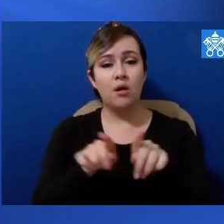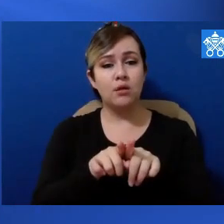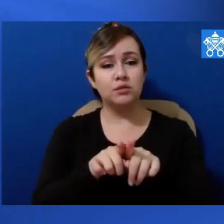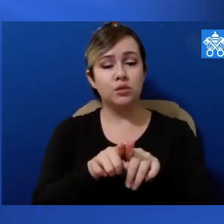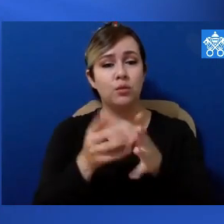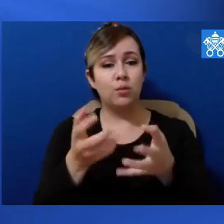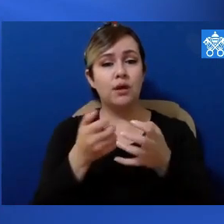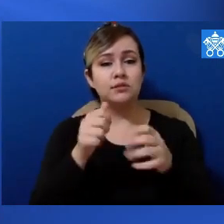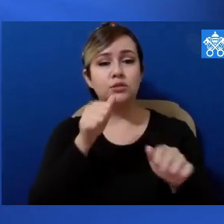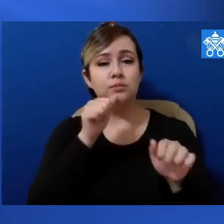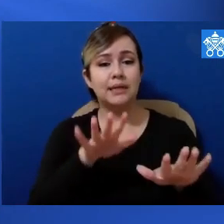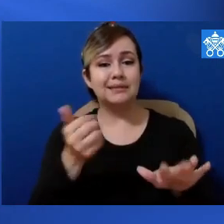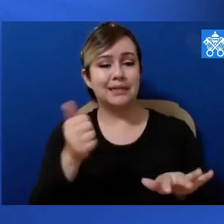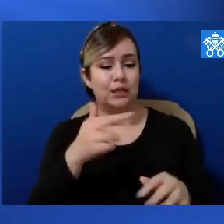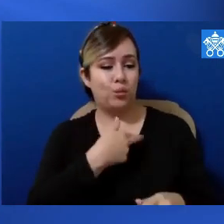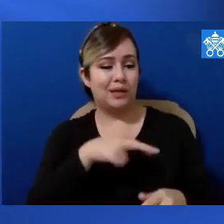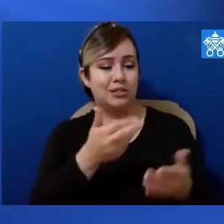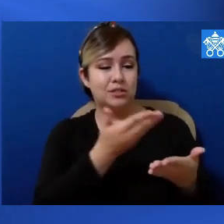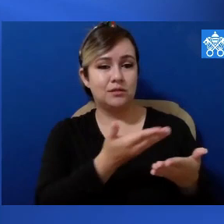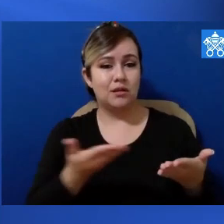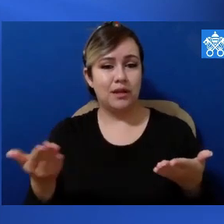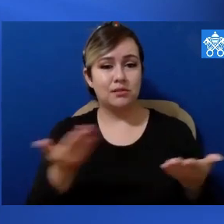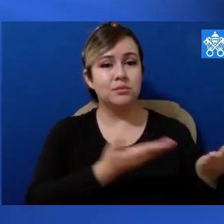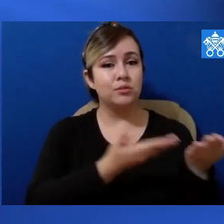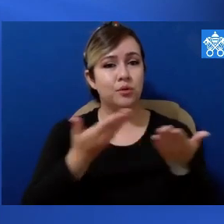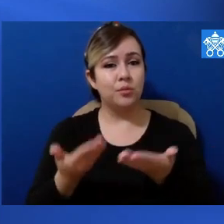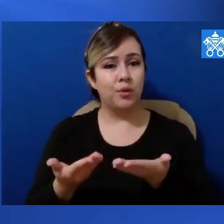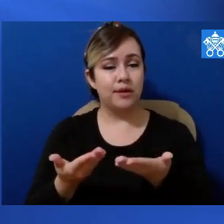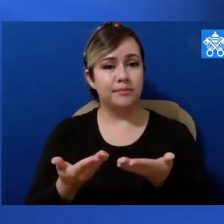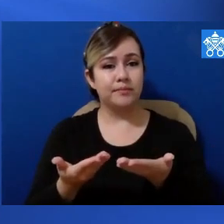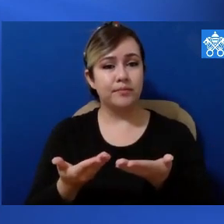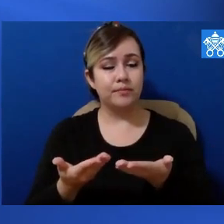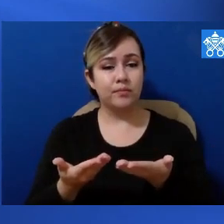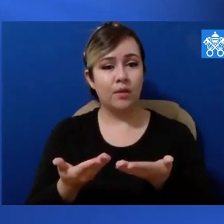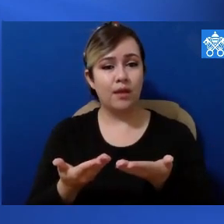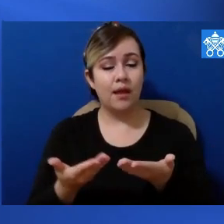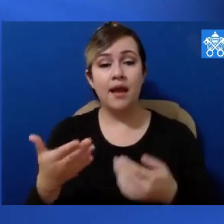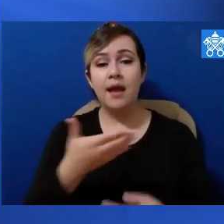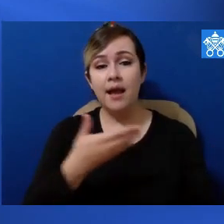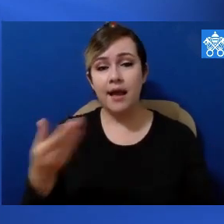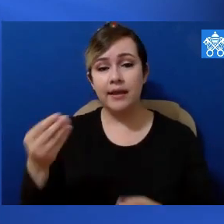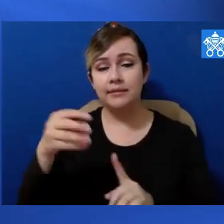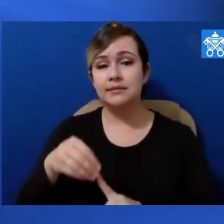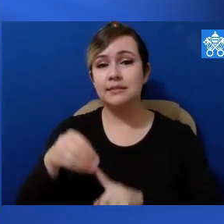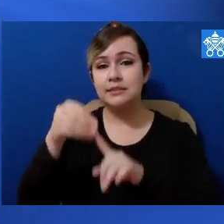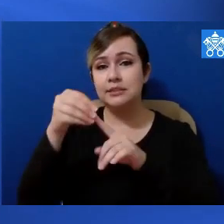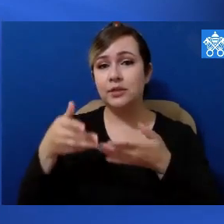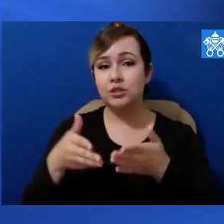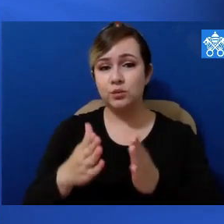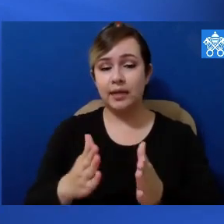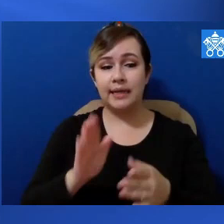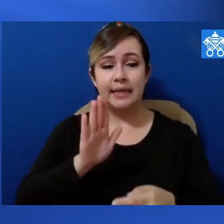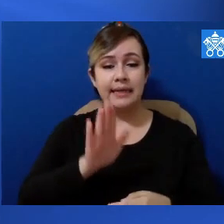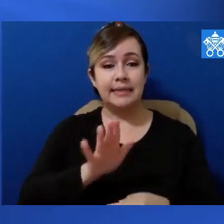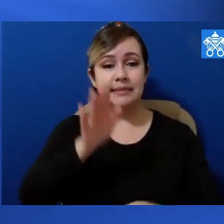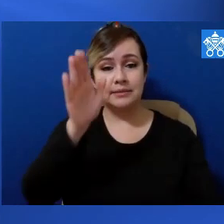also intends to bless any religious articles you may have brought for this purpose. And in a special way, his